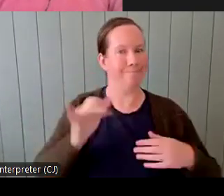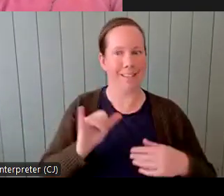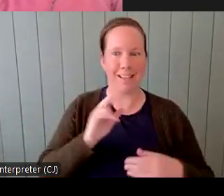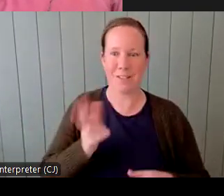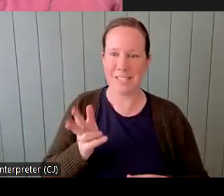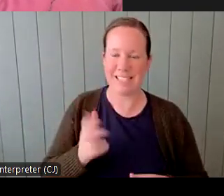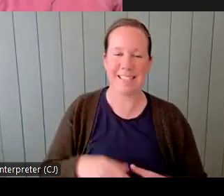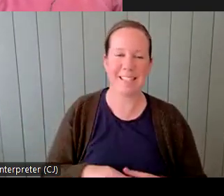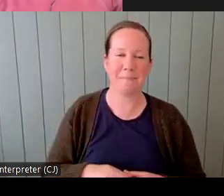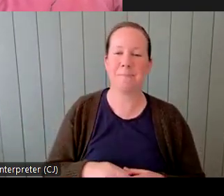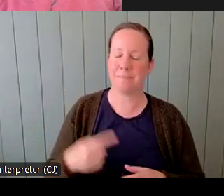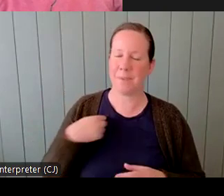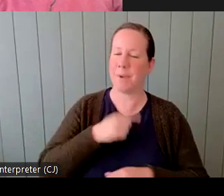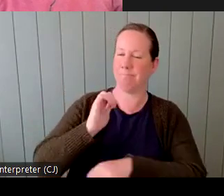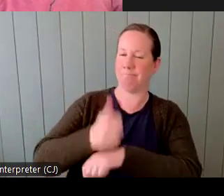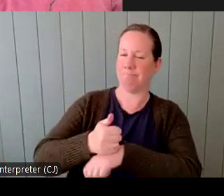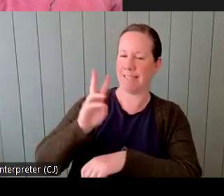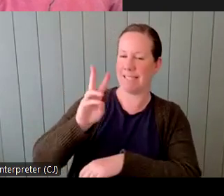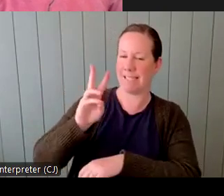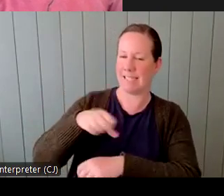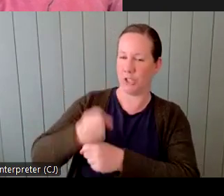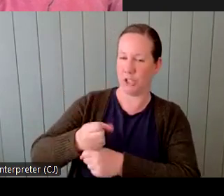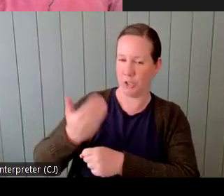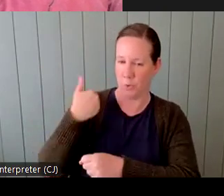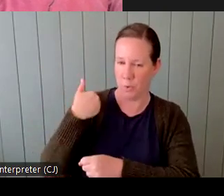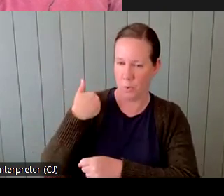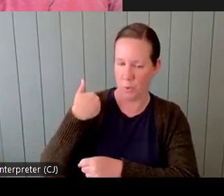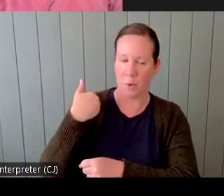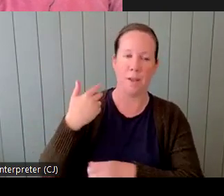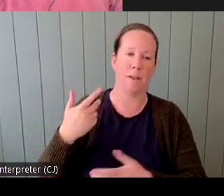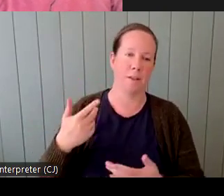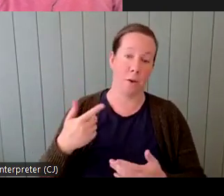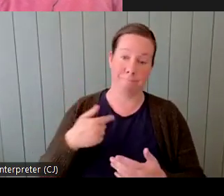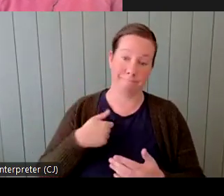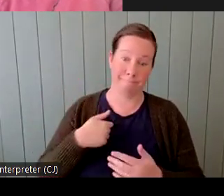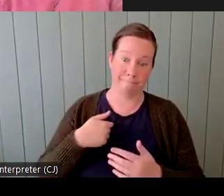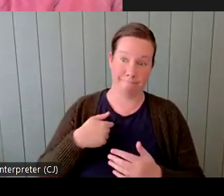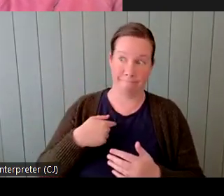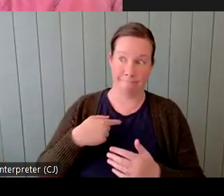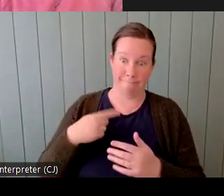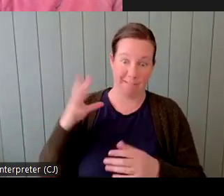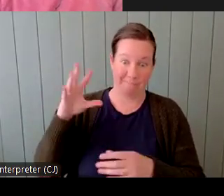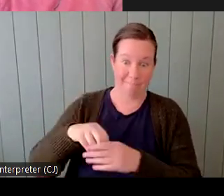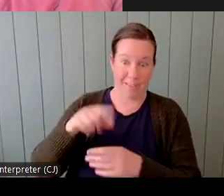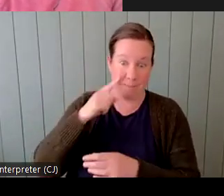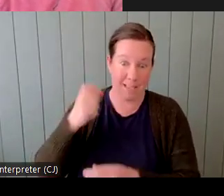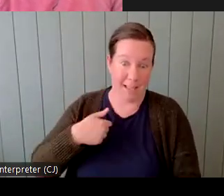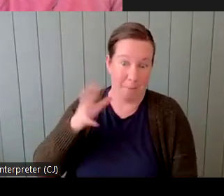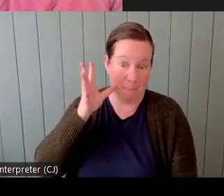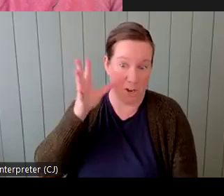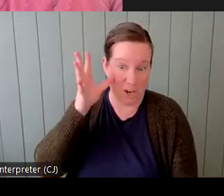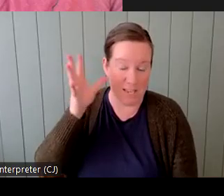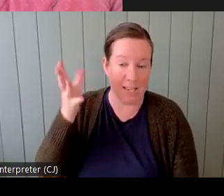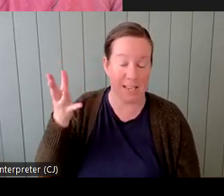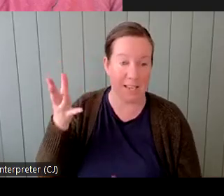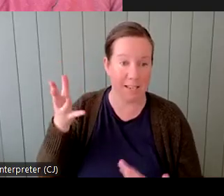6 years into this space. I started this work because I'm a parent and I have a young son. My